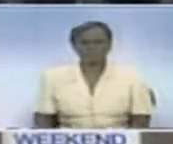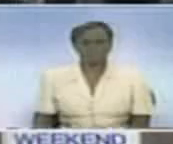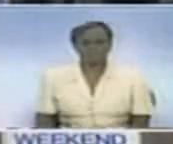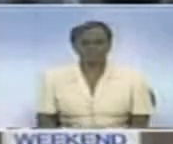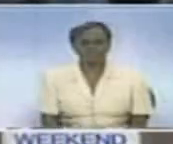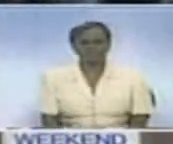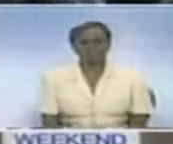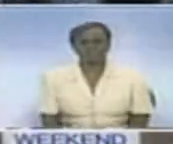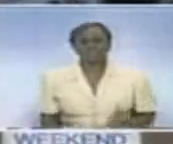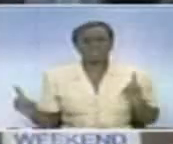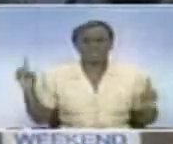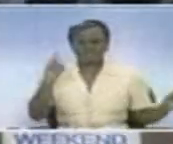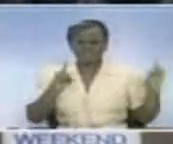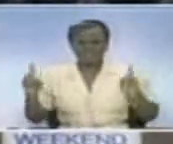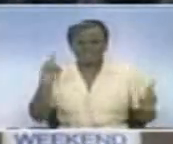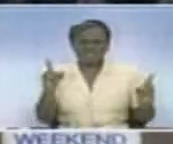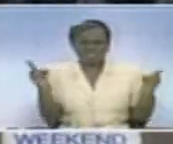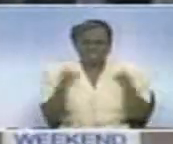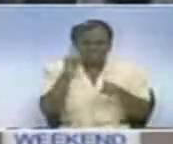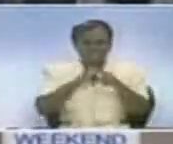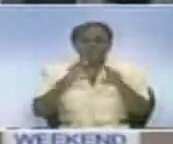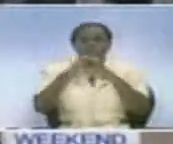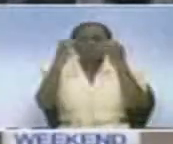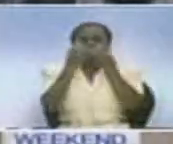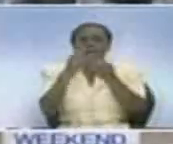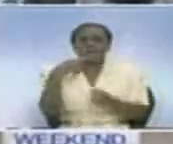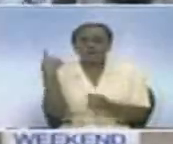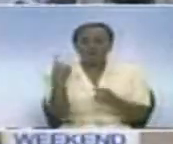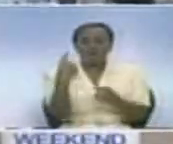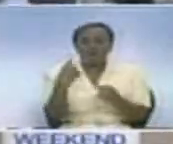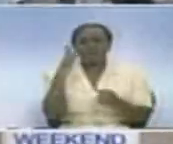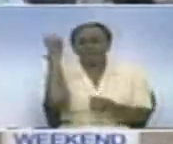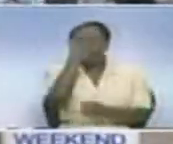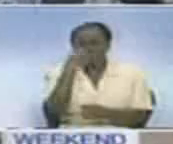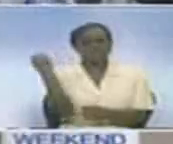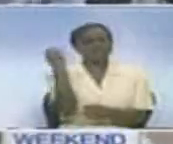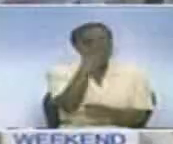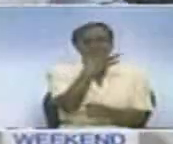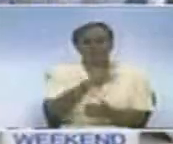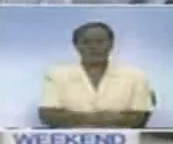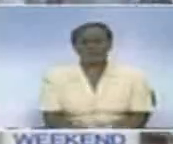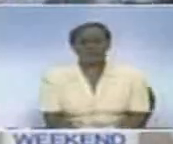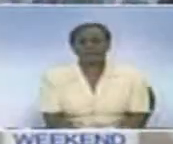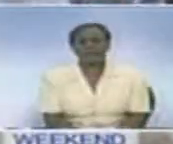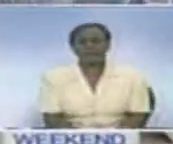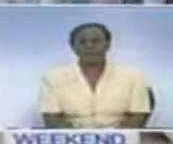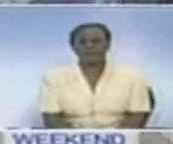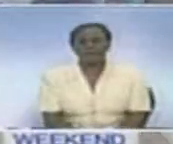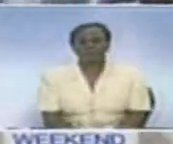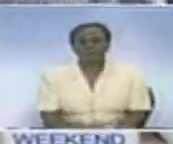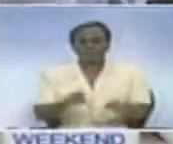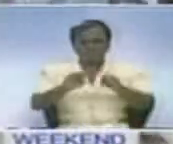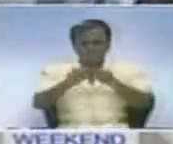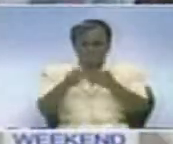The dance temporarily takes them to a world where all is rosy and bright. A break from the